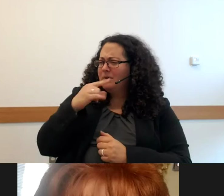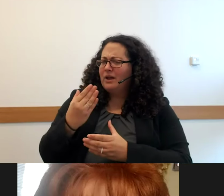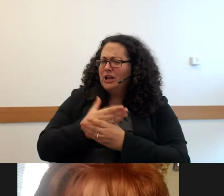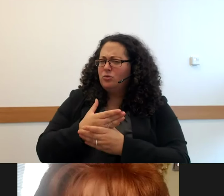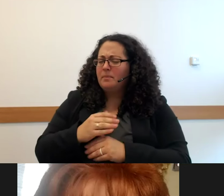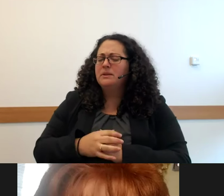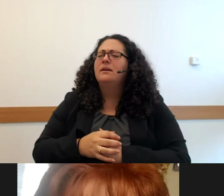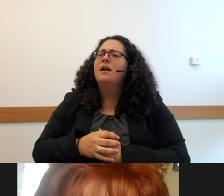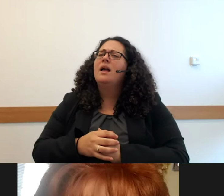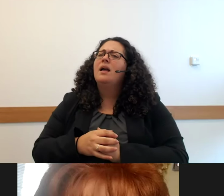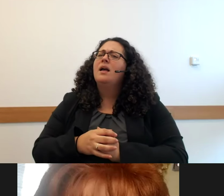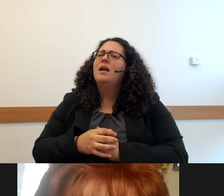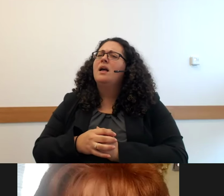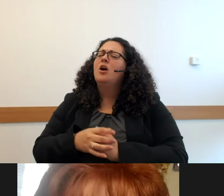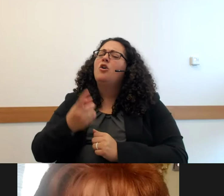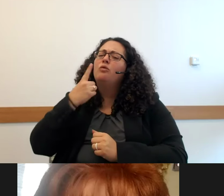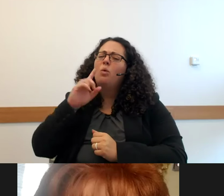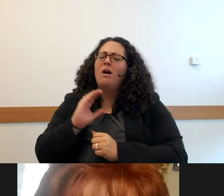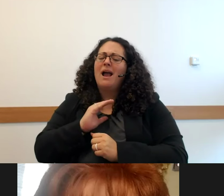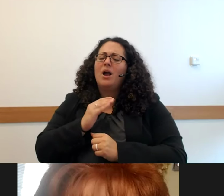second? Sure. For our